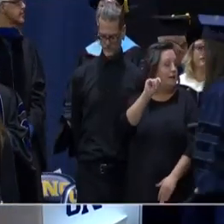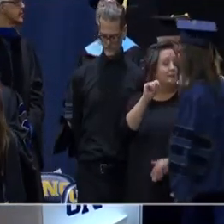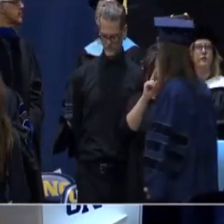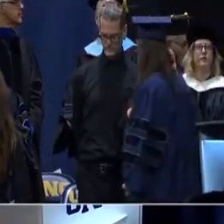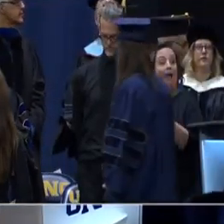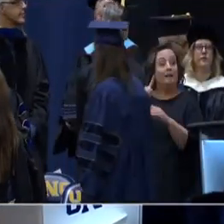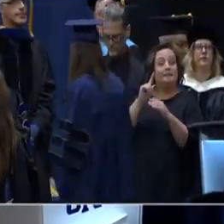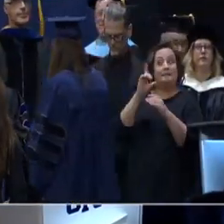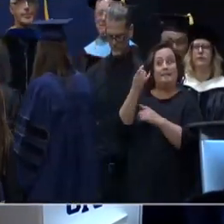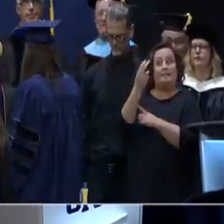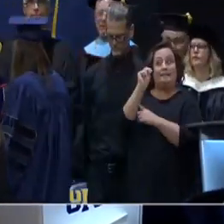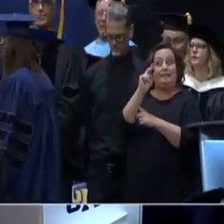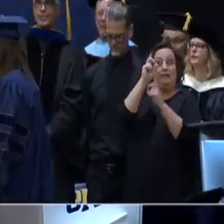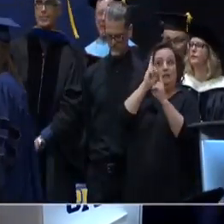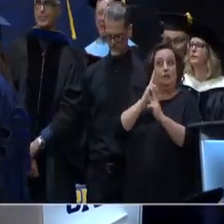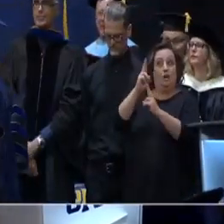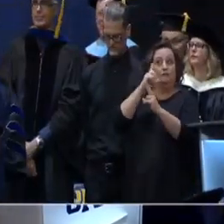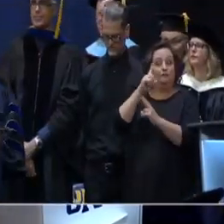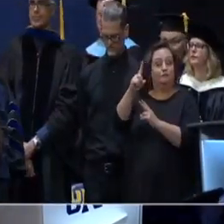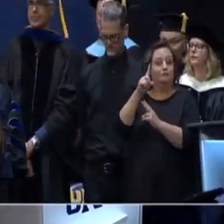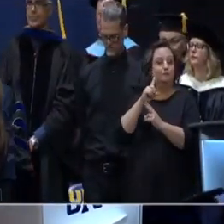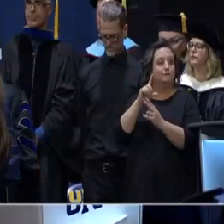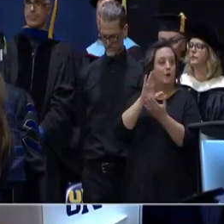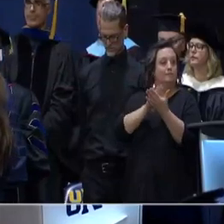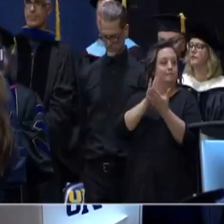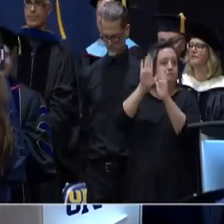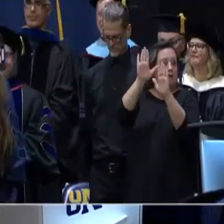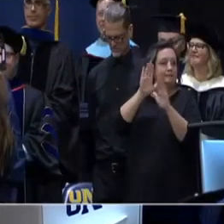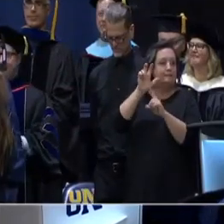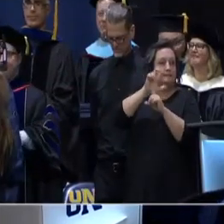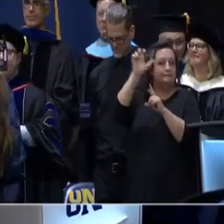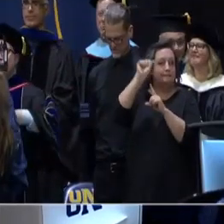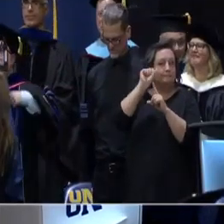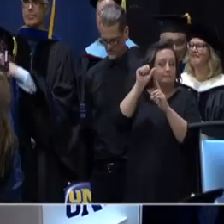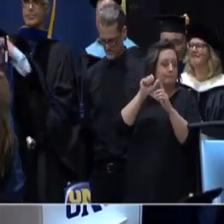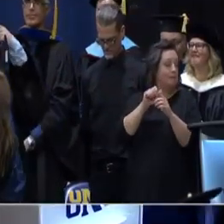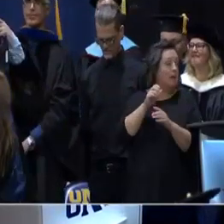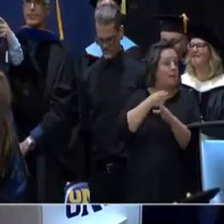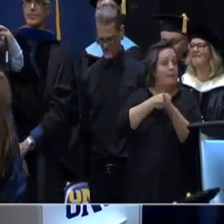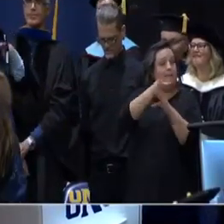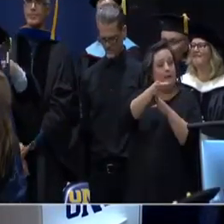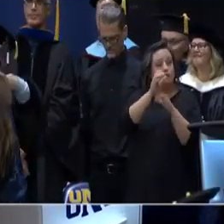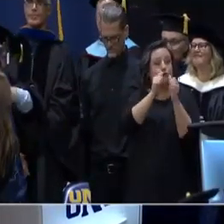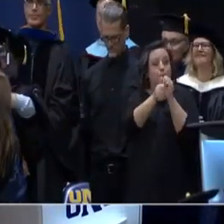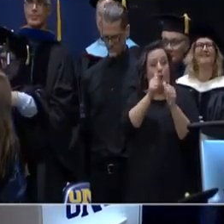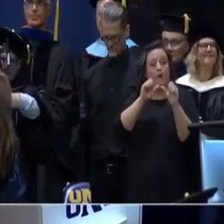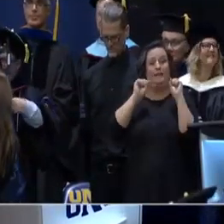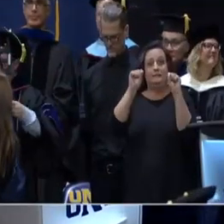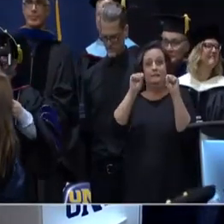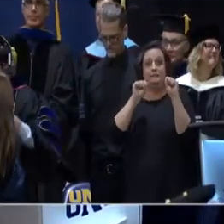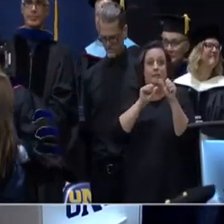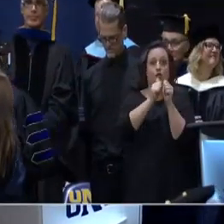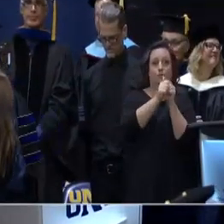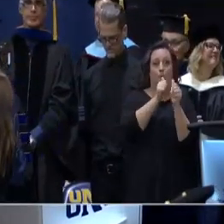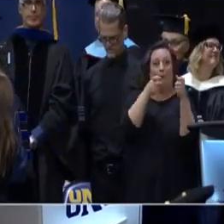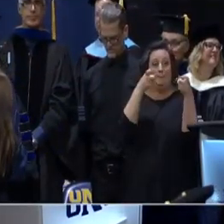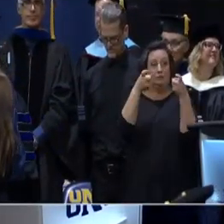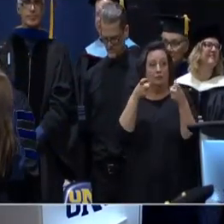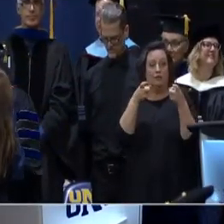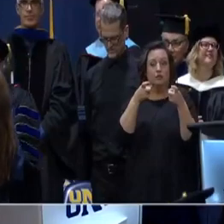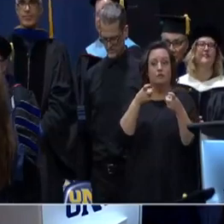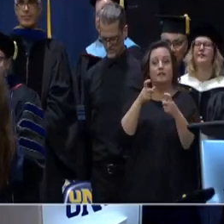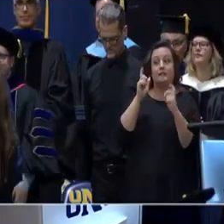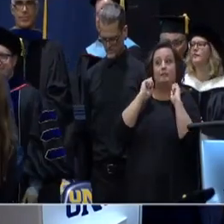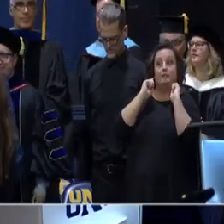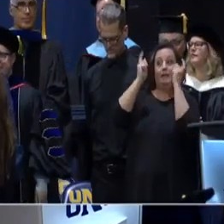and Outstanding Dissertation. Aaron Patchett's major is Sport and Exercise Science, Sport Administration. Dr. Patchett